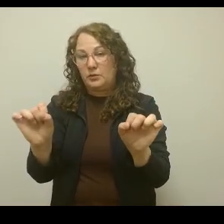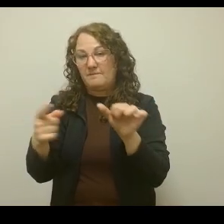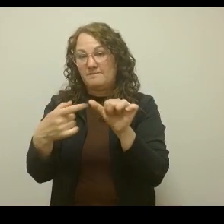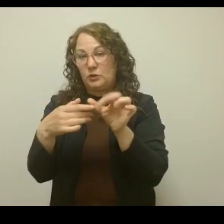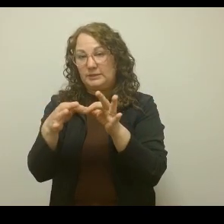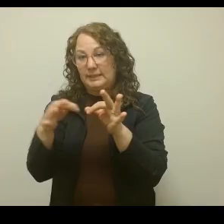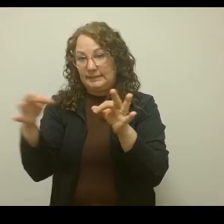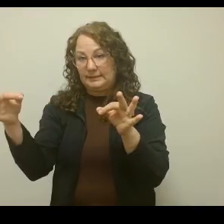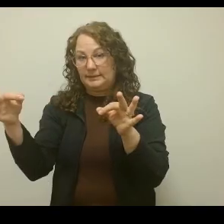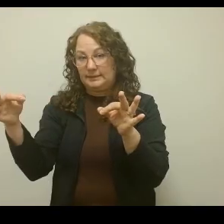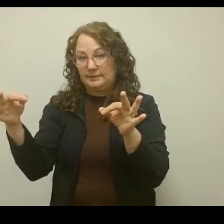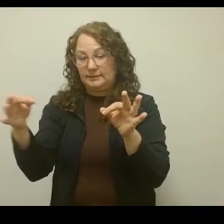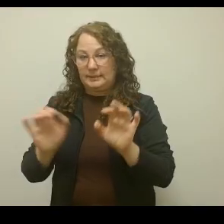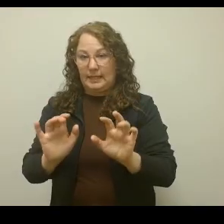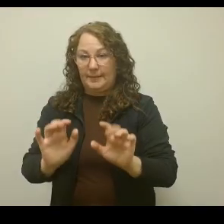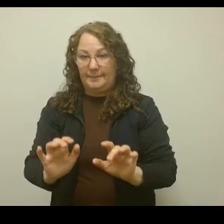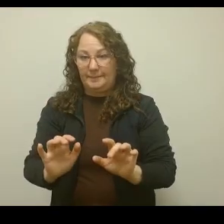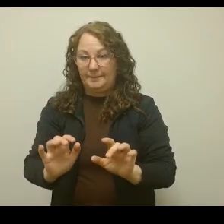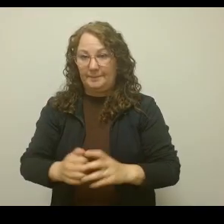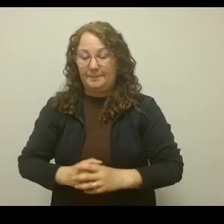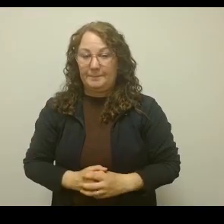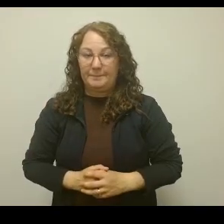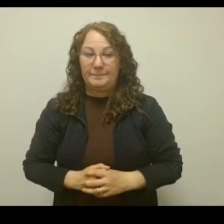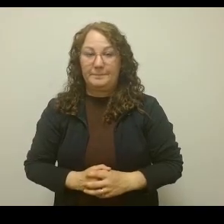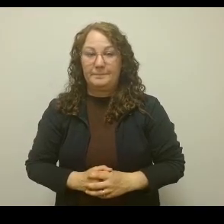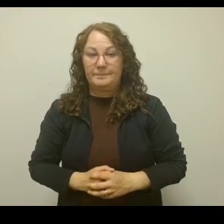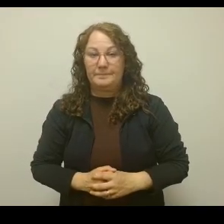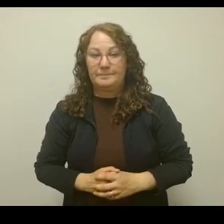first sentence.